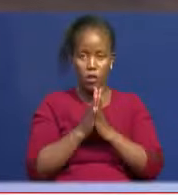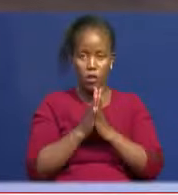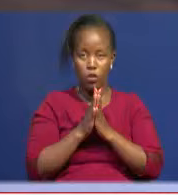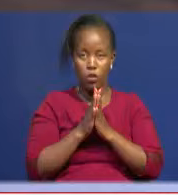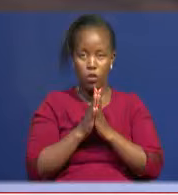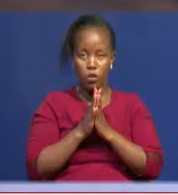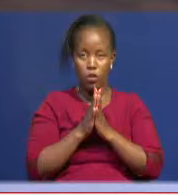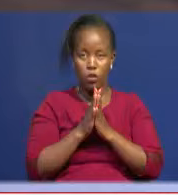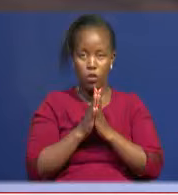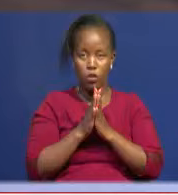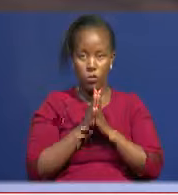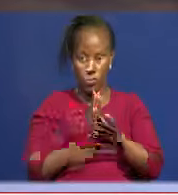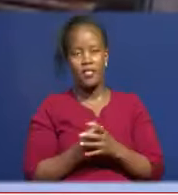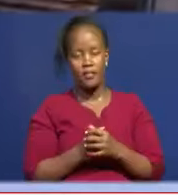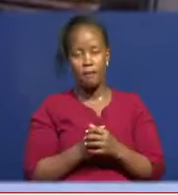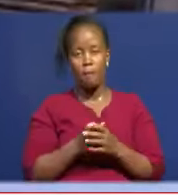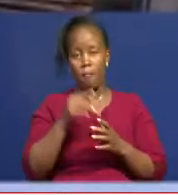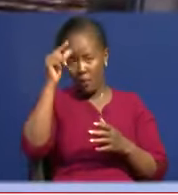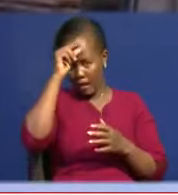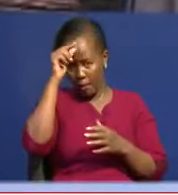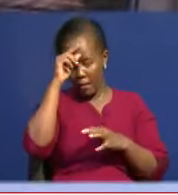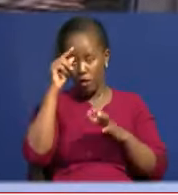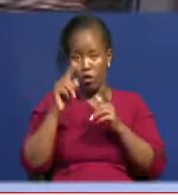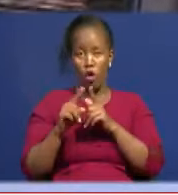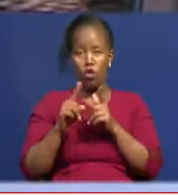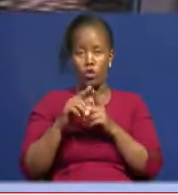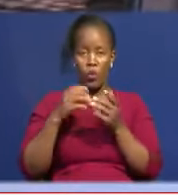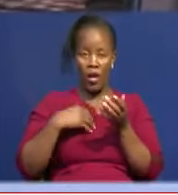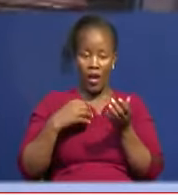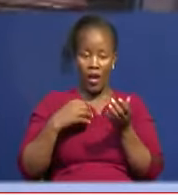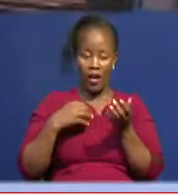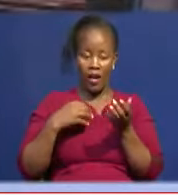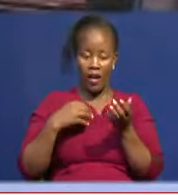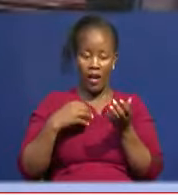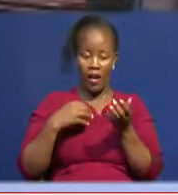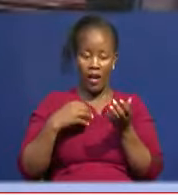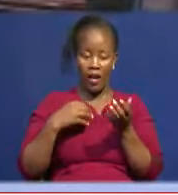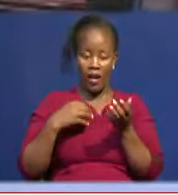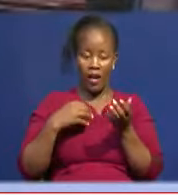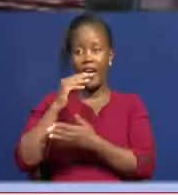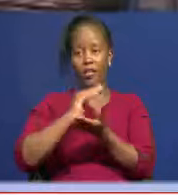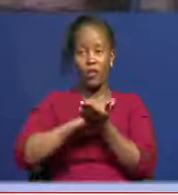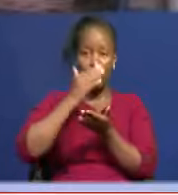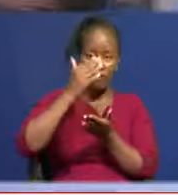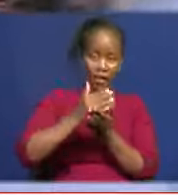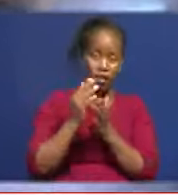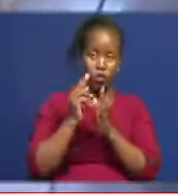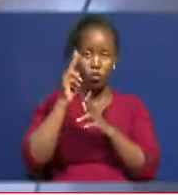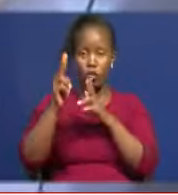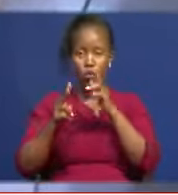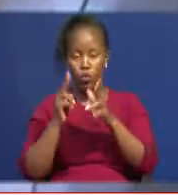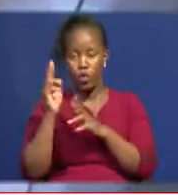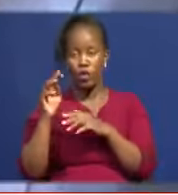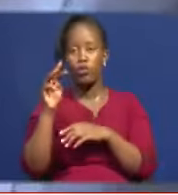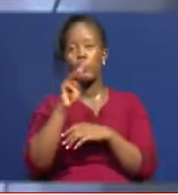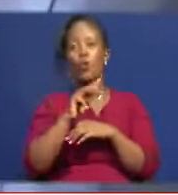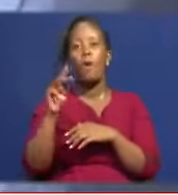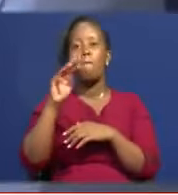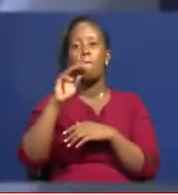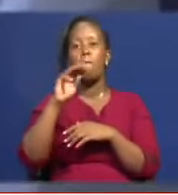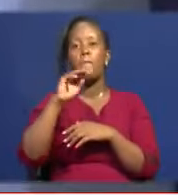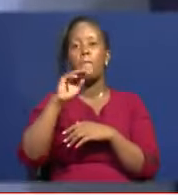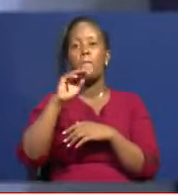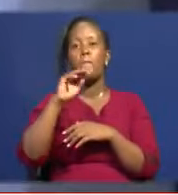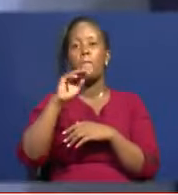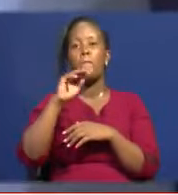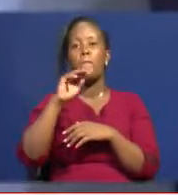Hustler Fund, has passed loans totaling 47 billion shillings in Kenyans. The value of Hustler Fund